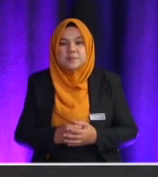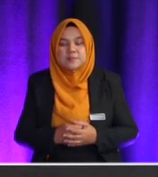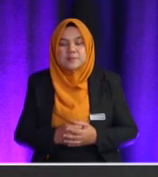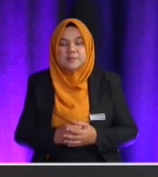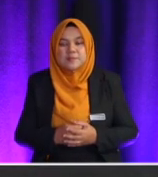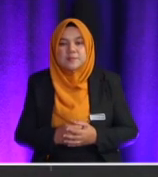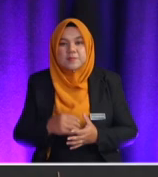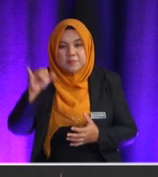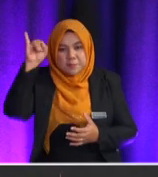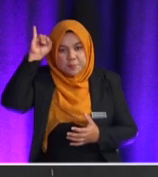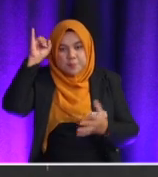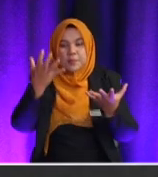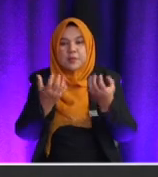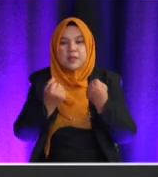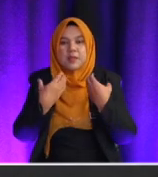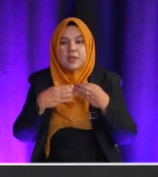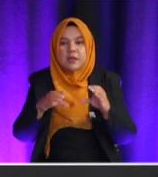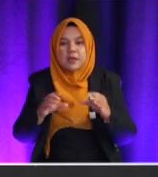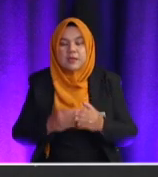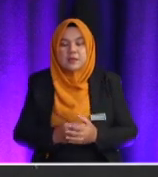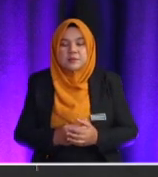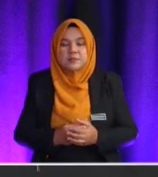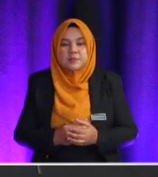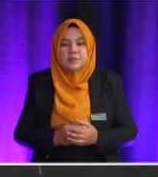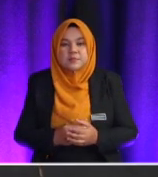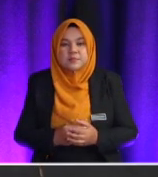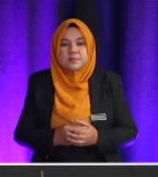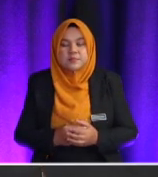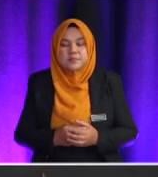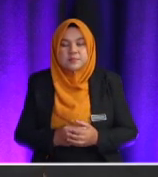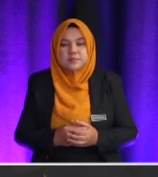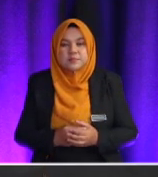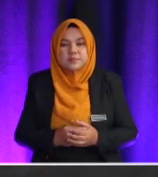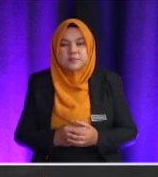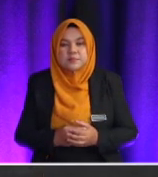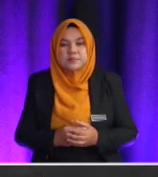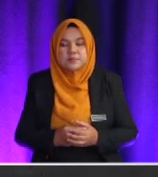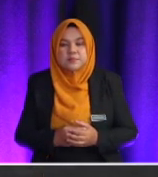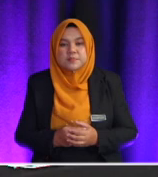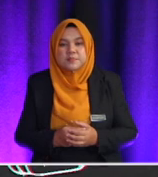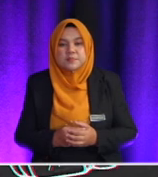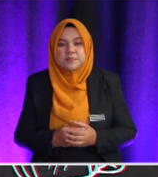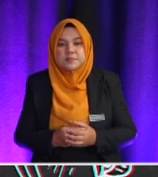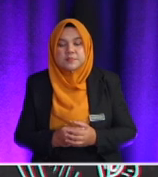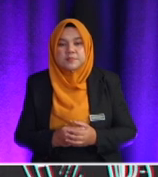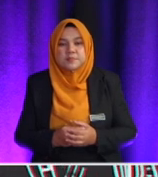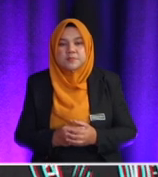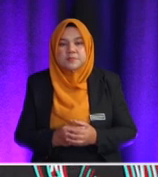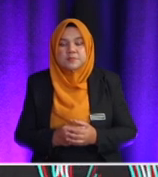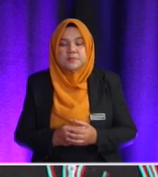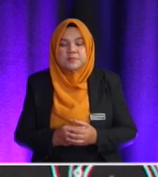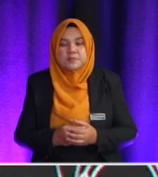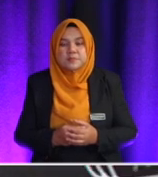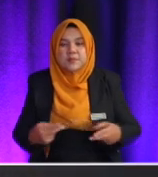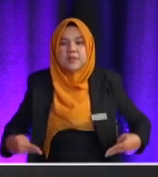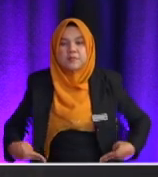Okay, Irfan. Yes, can you tell me which category should we put the picture to?